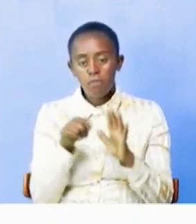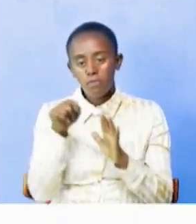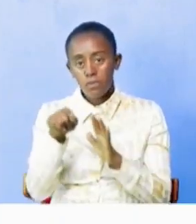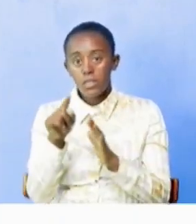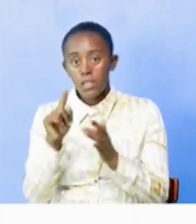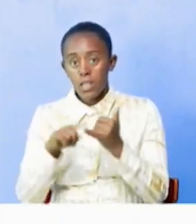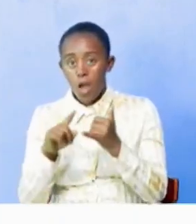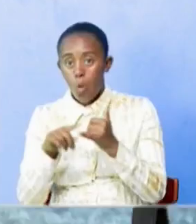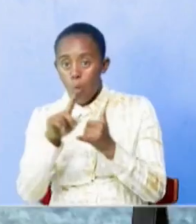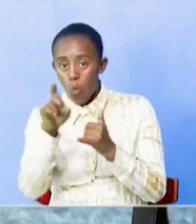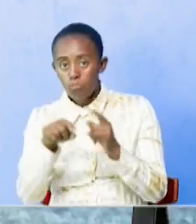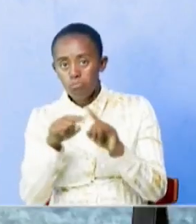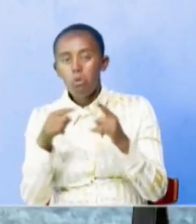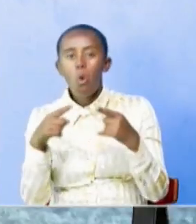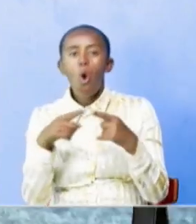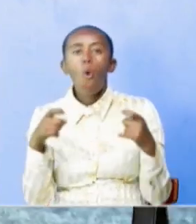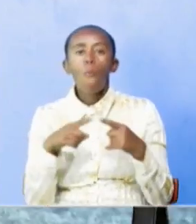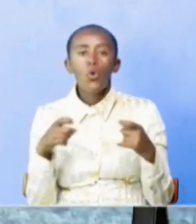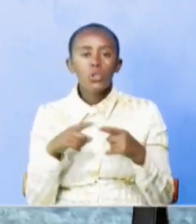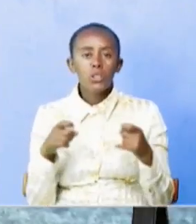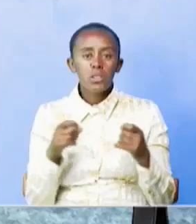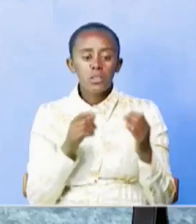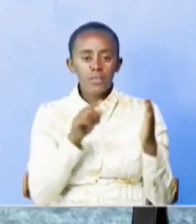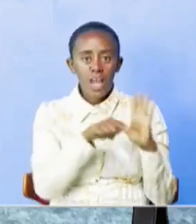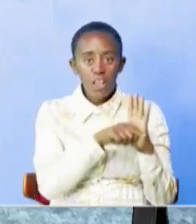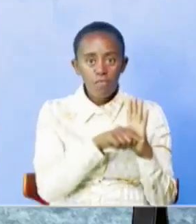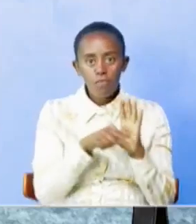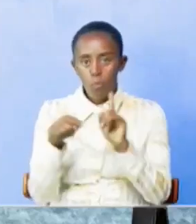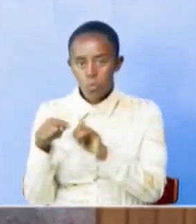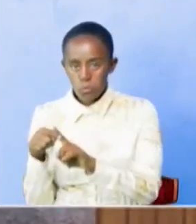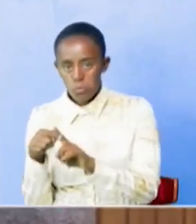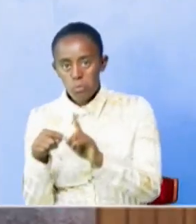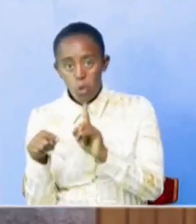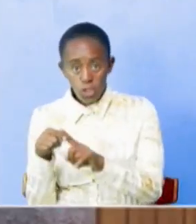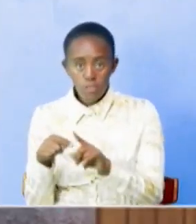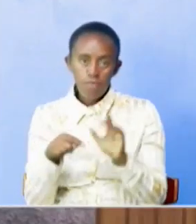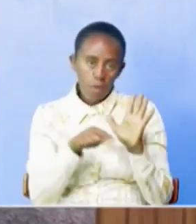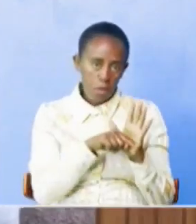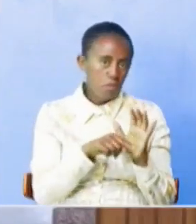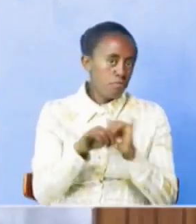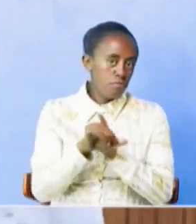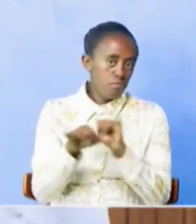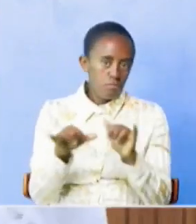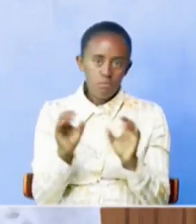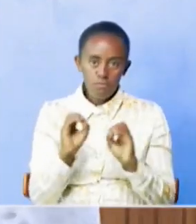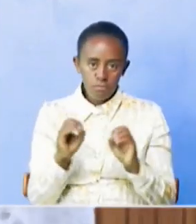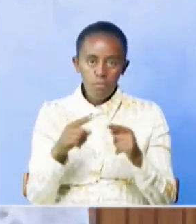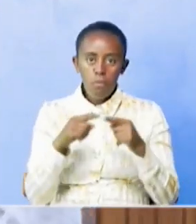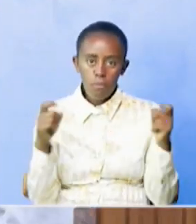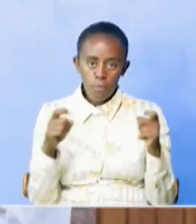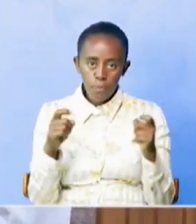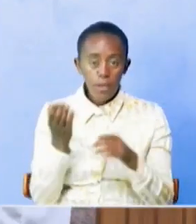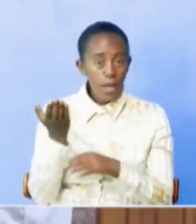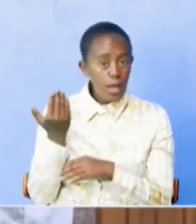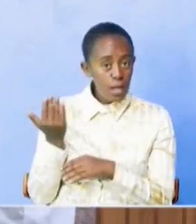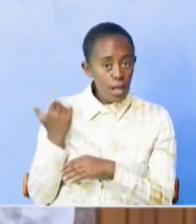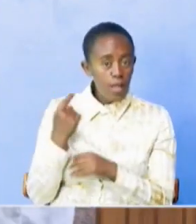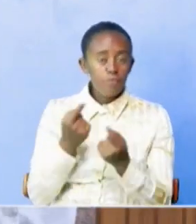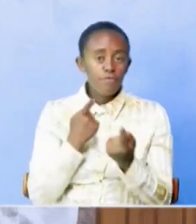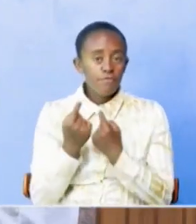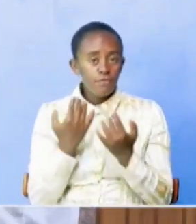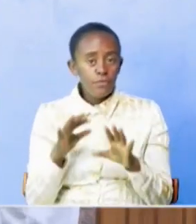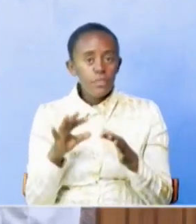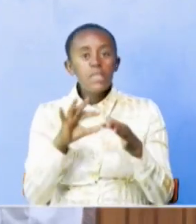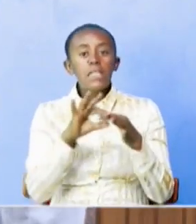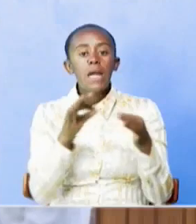Which is the opposite of what we have been discussing about earlier. If earlier we said when the statement